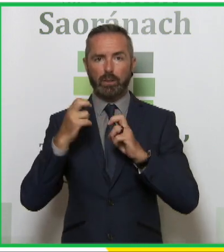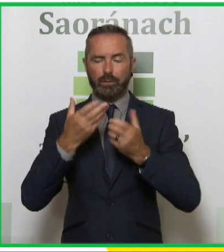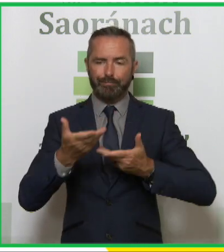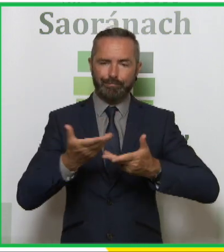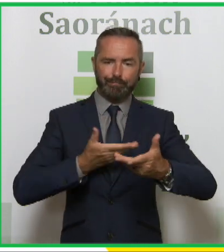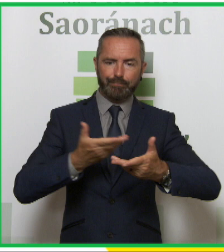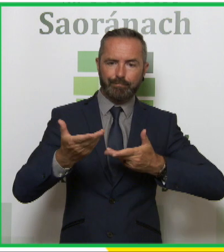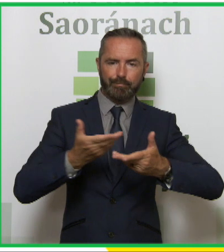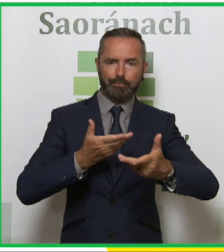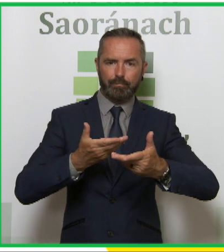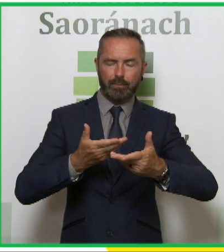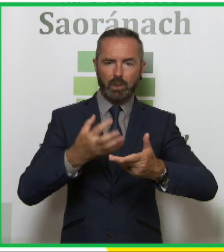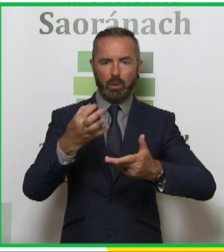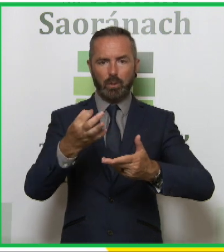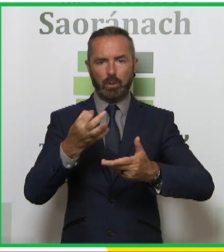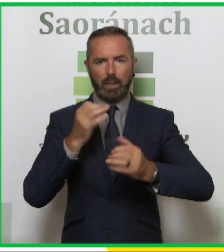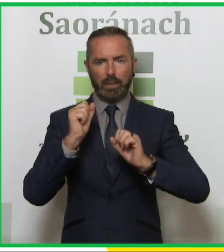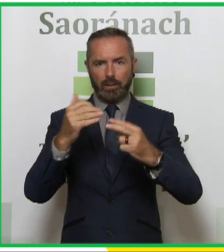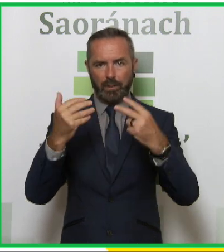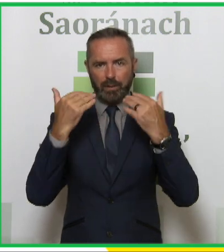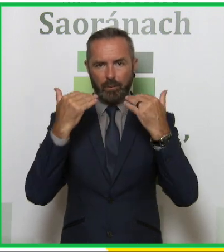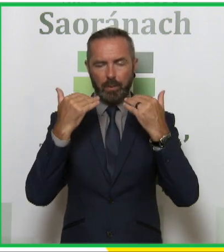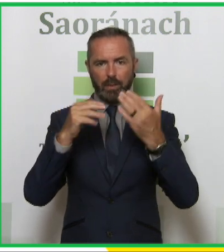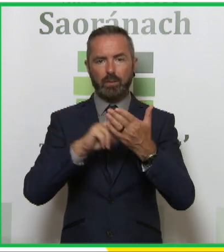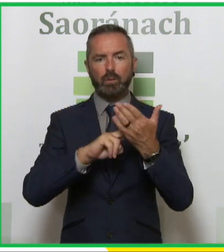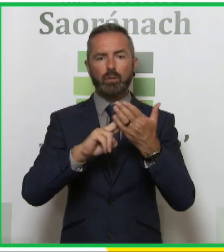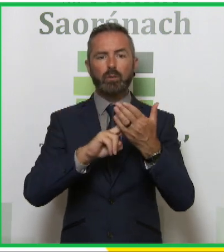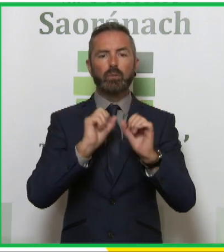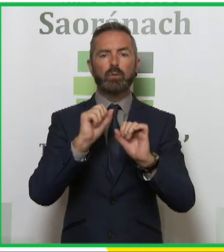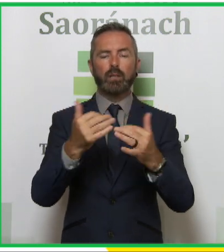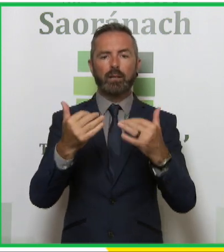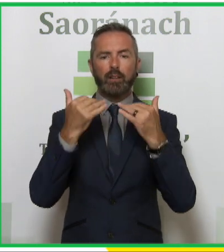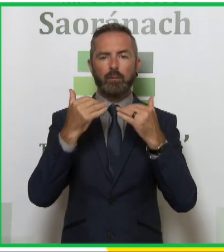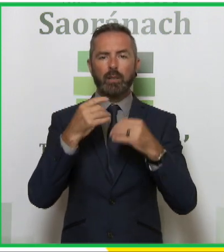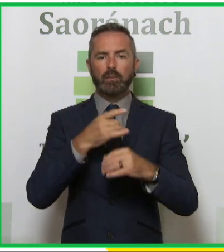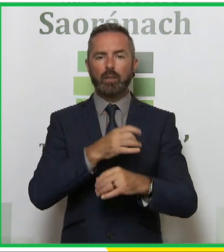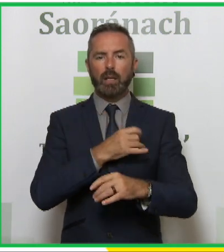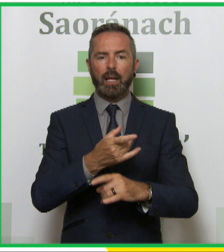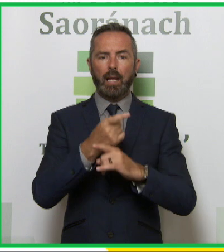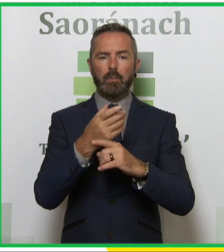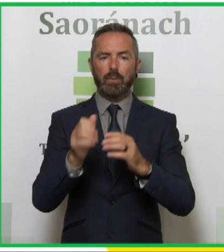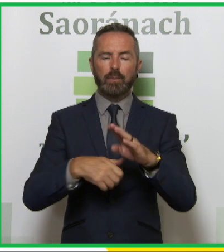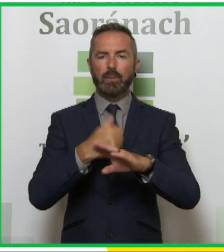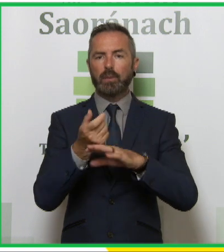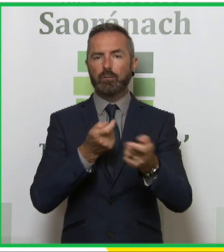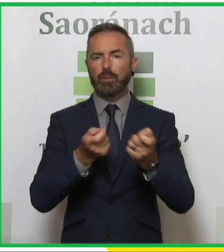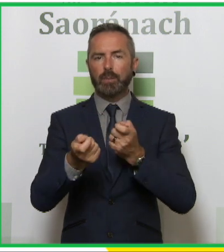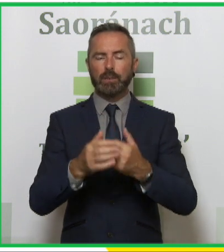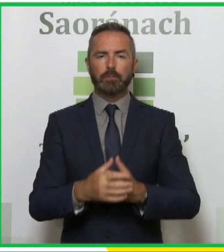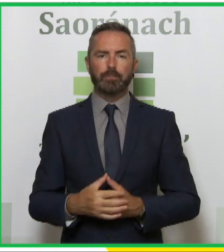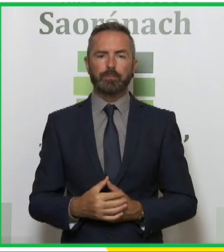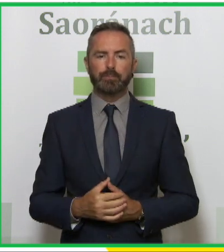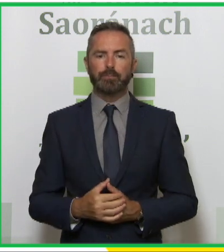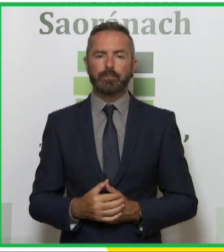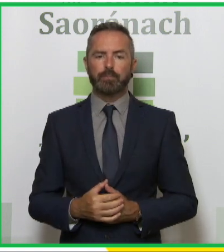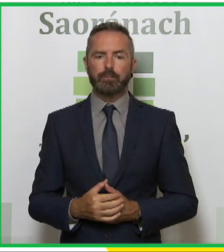from experience and using it to help treatments. and